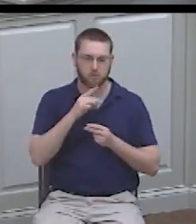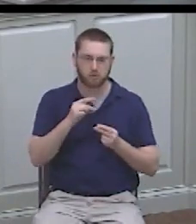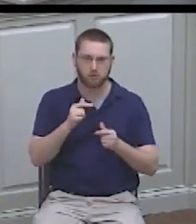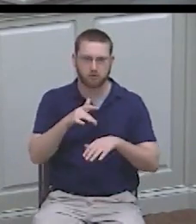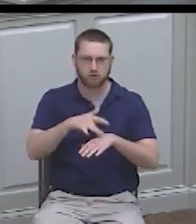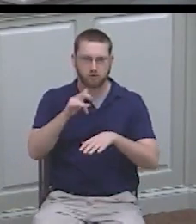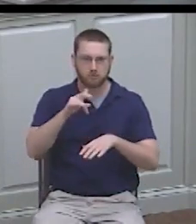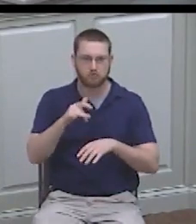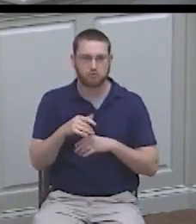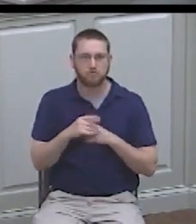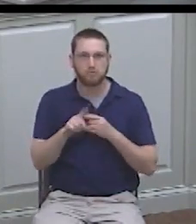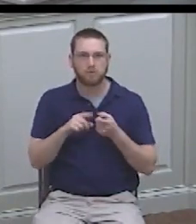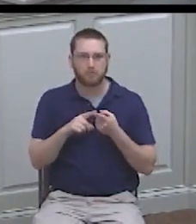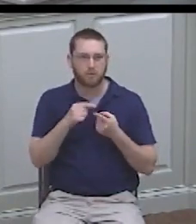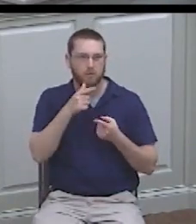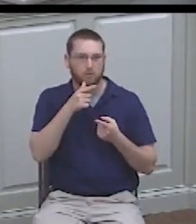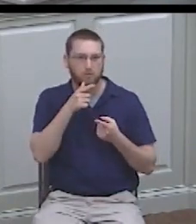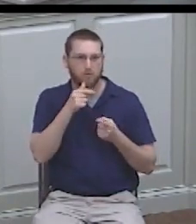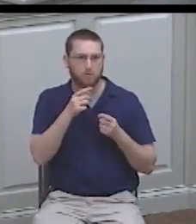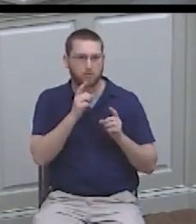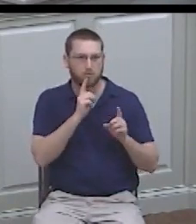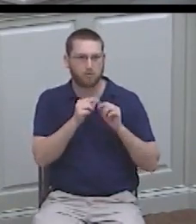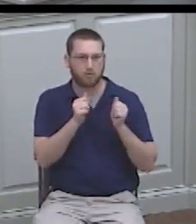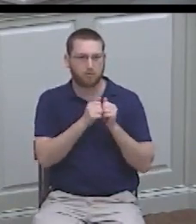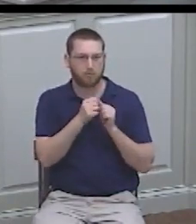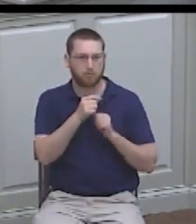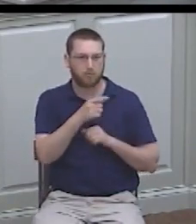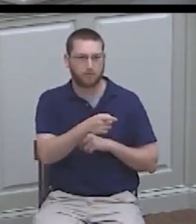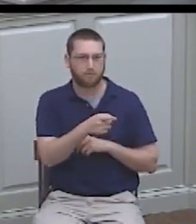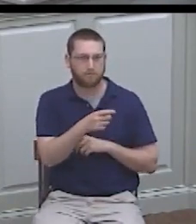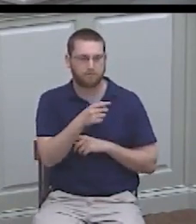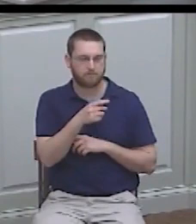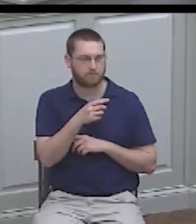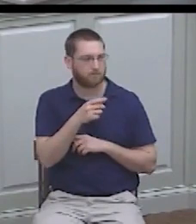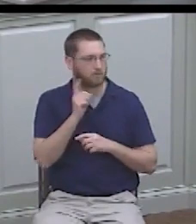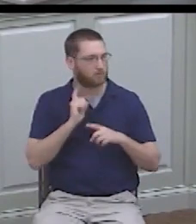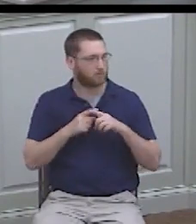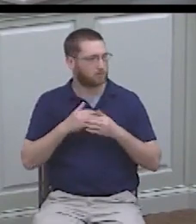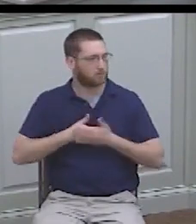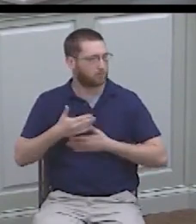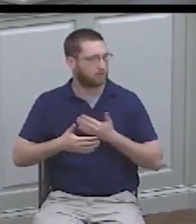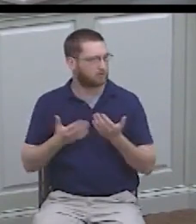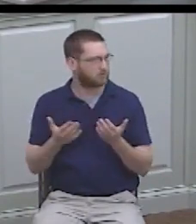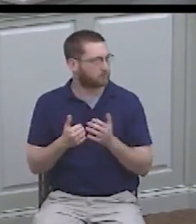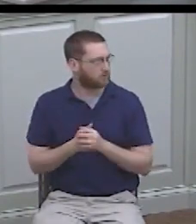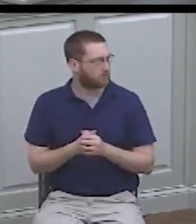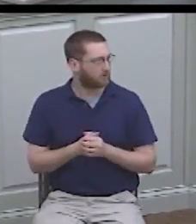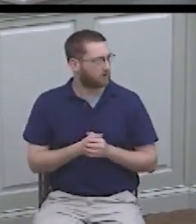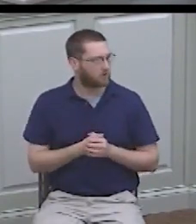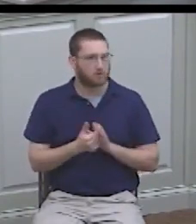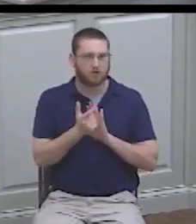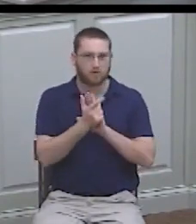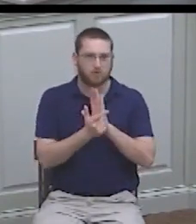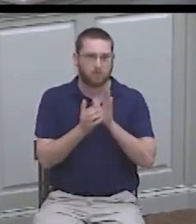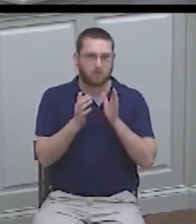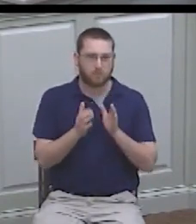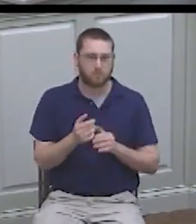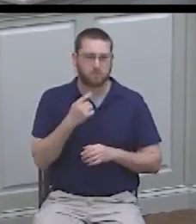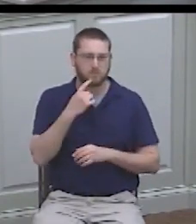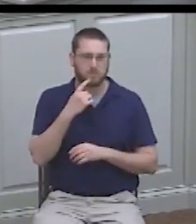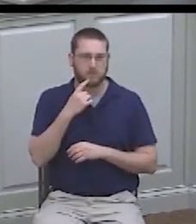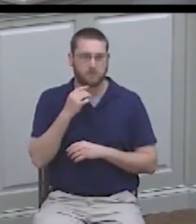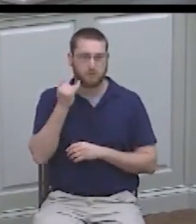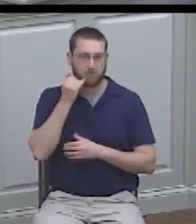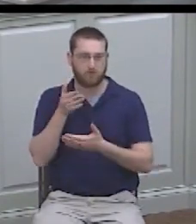on who they can be appealed to and what that process is? An alleged violator has two